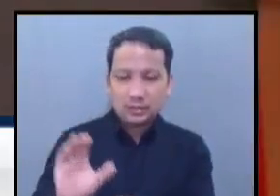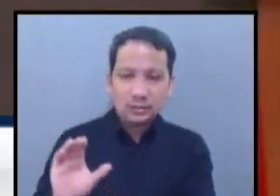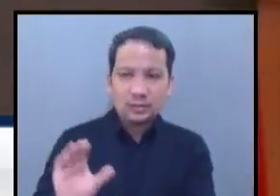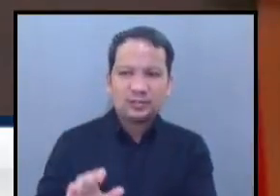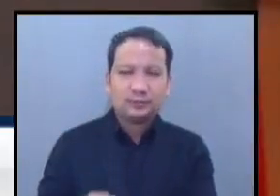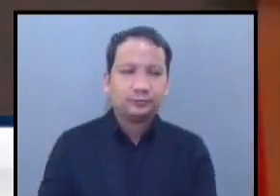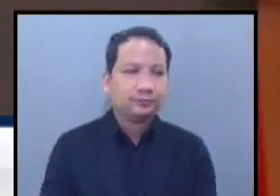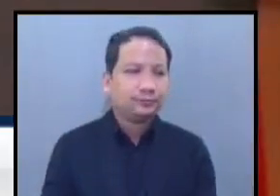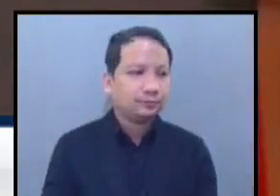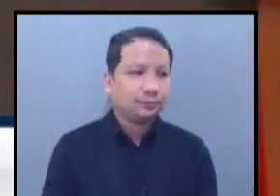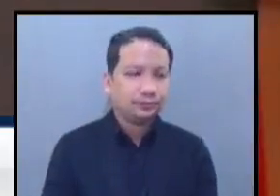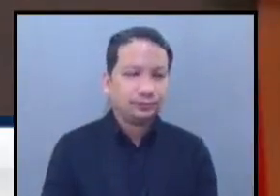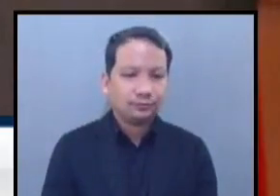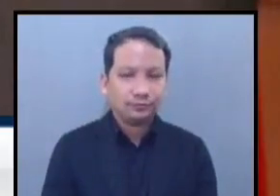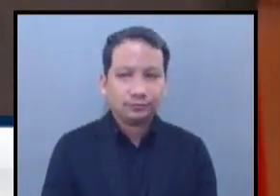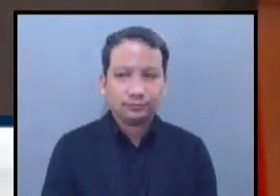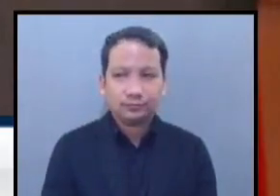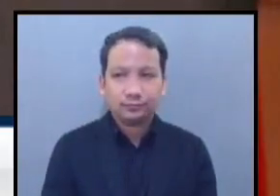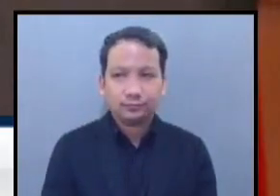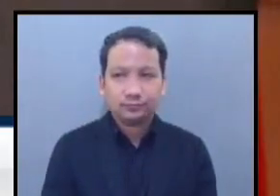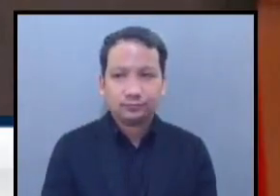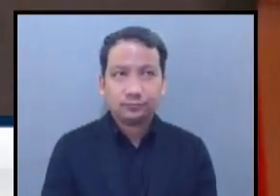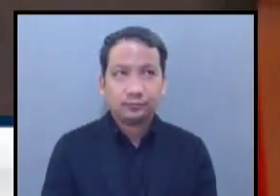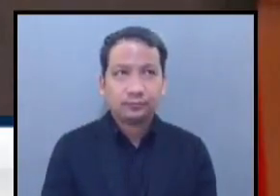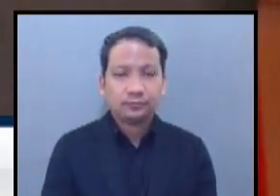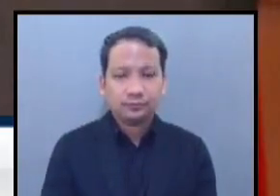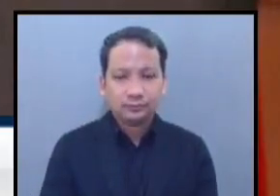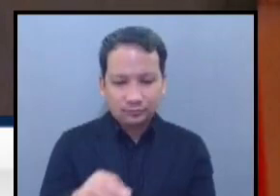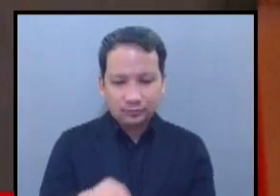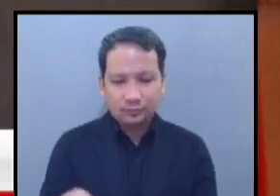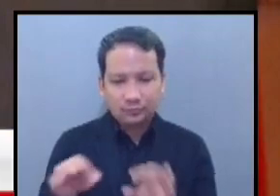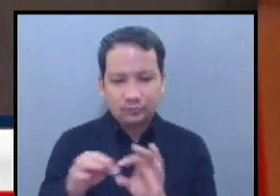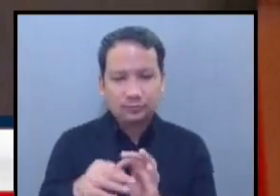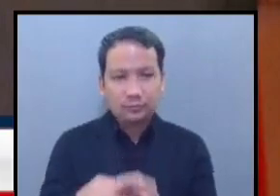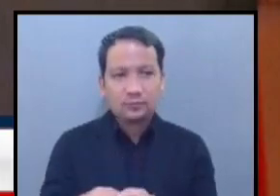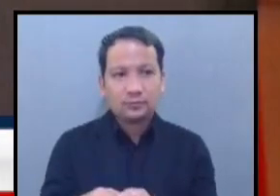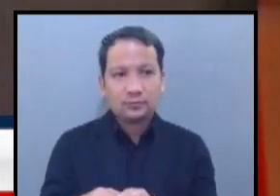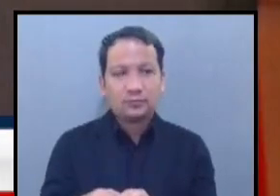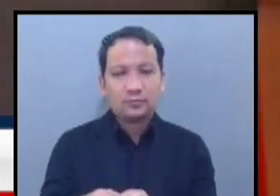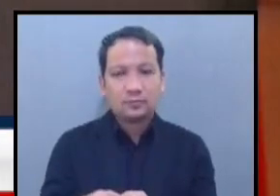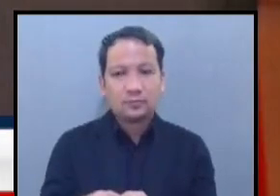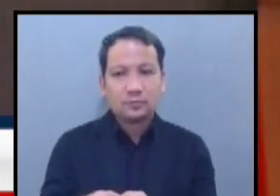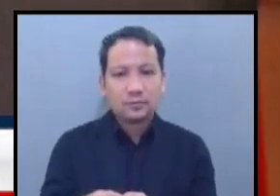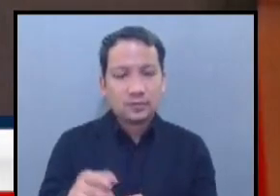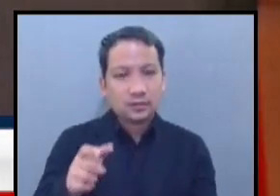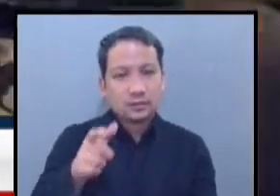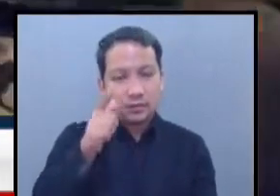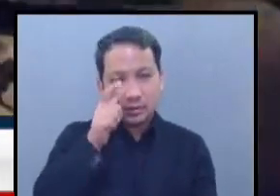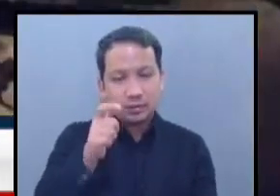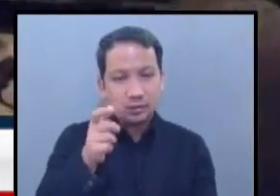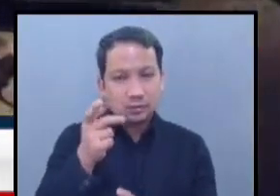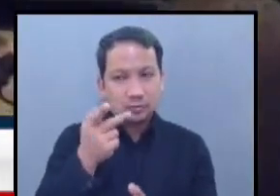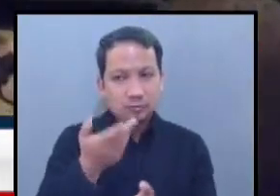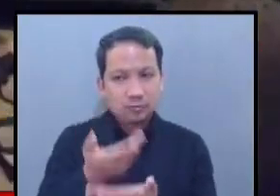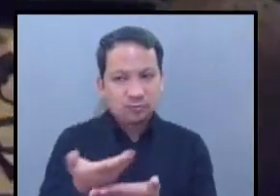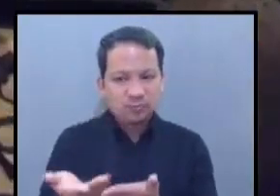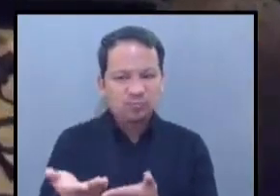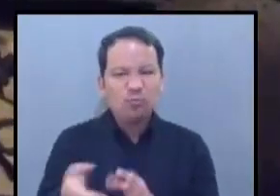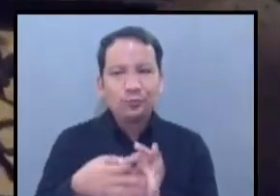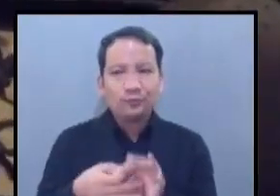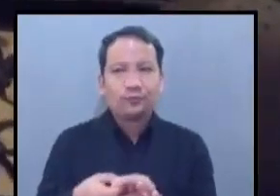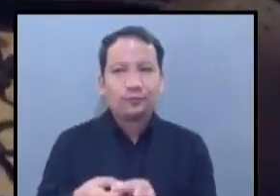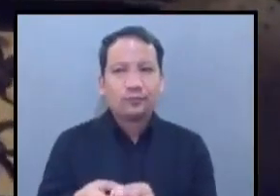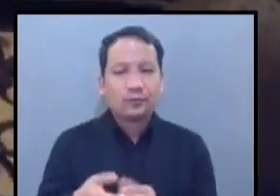your very cooperative attitude, I'm very optimistic that we can go back to church. Masaya